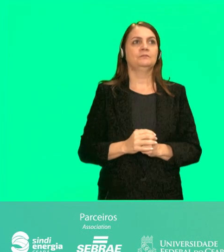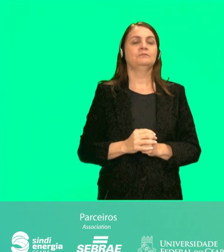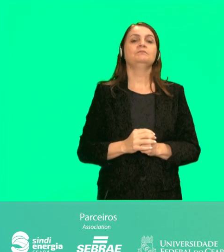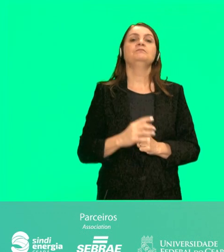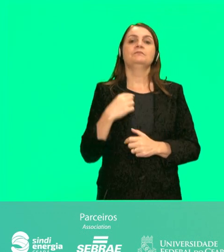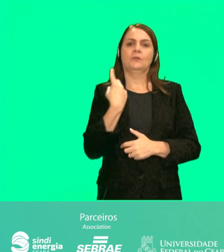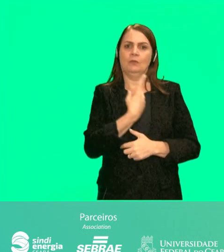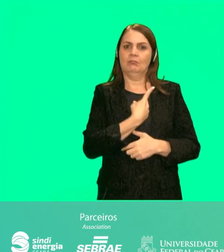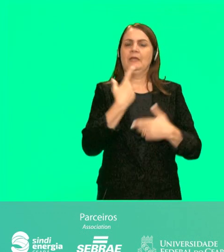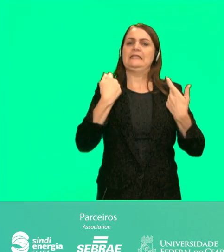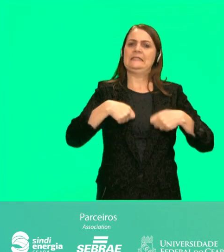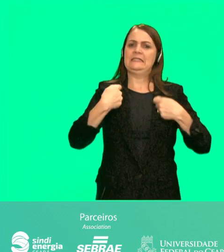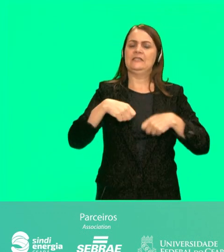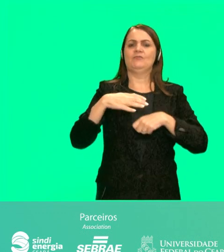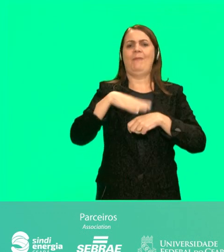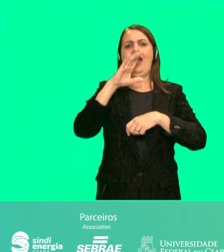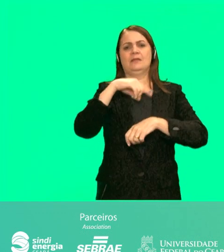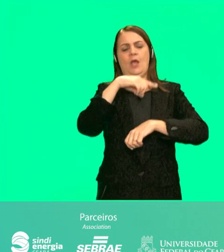operating